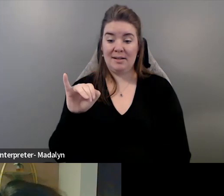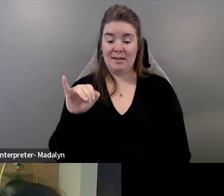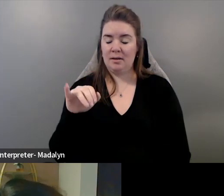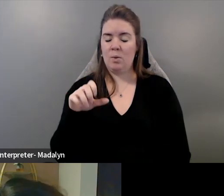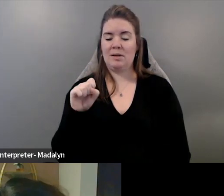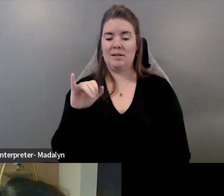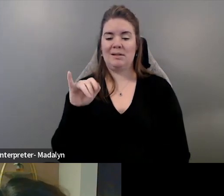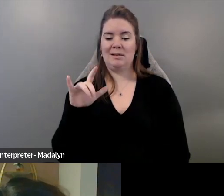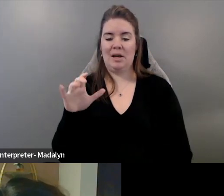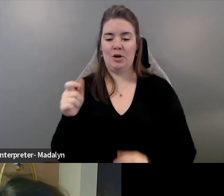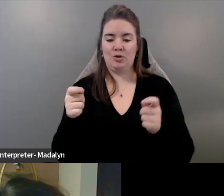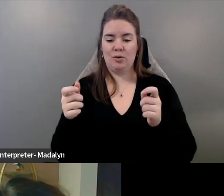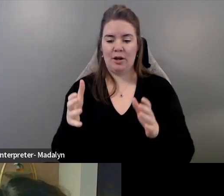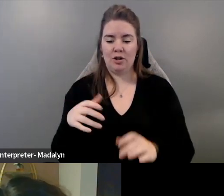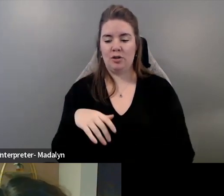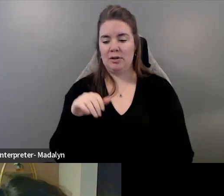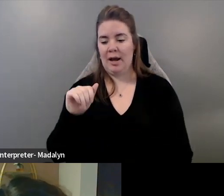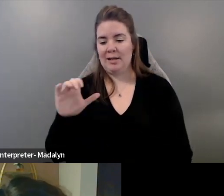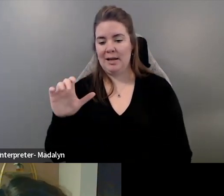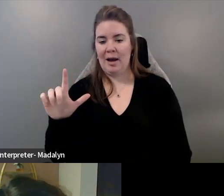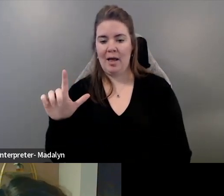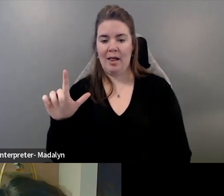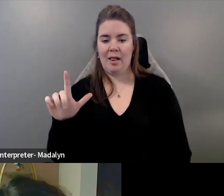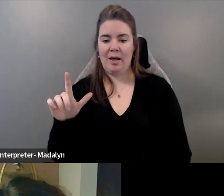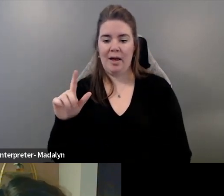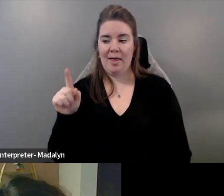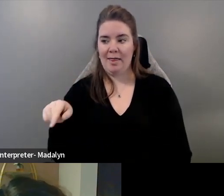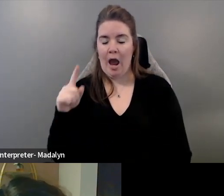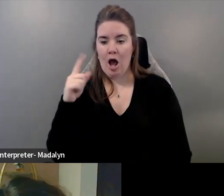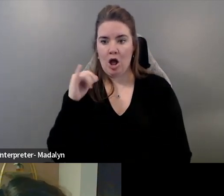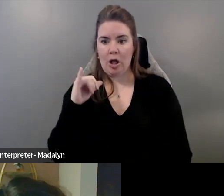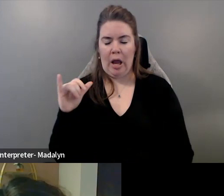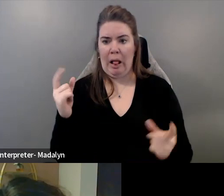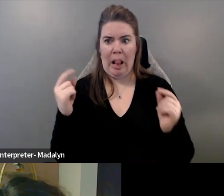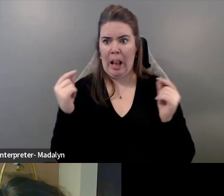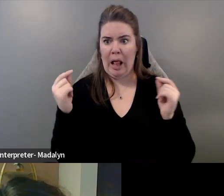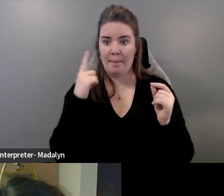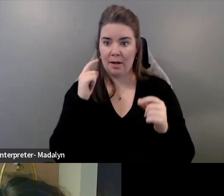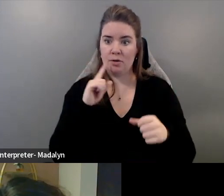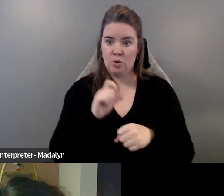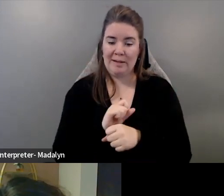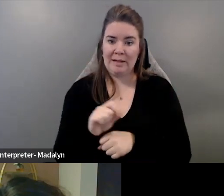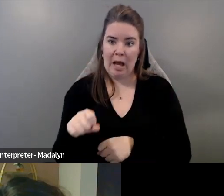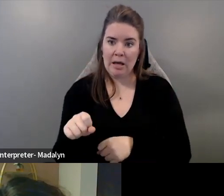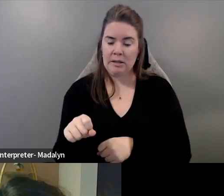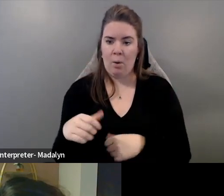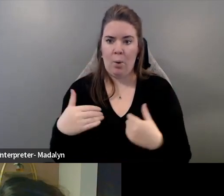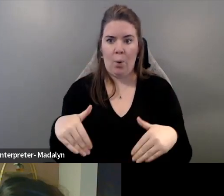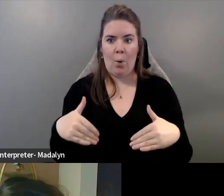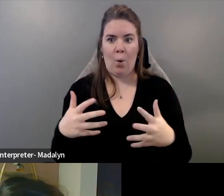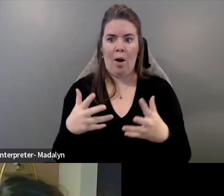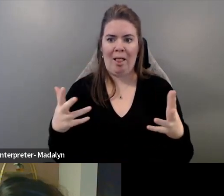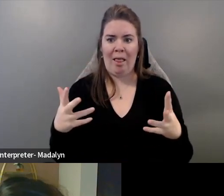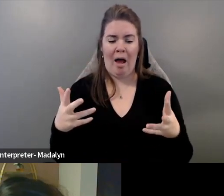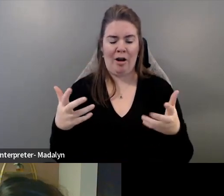directors, ACL, all those folks look like they're always run ragged, because we are. It's a lot of moving parts, and it's a lot of work to keep them all